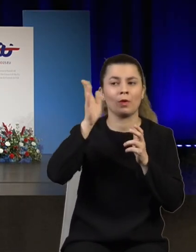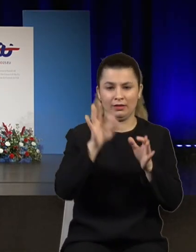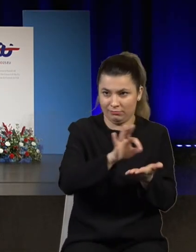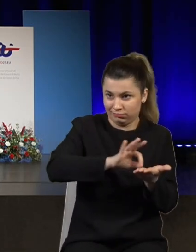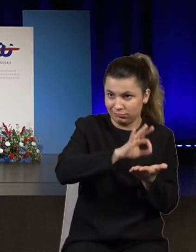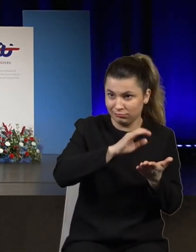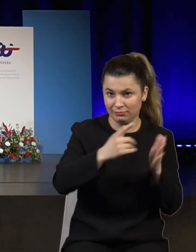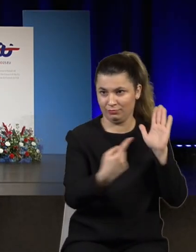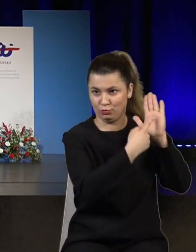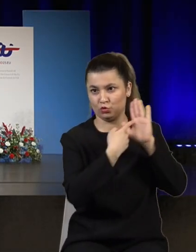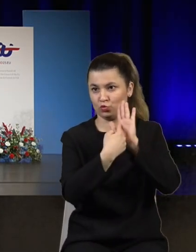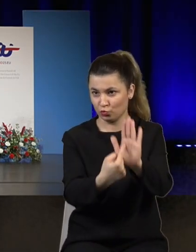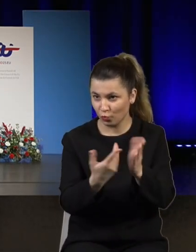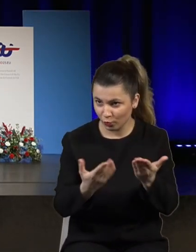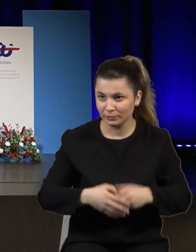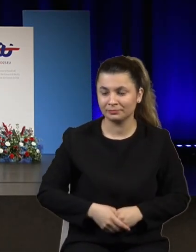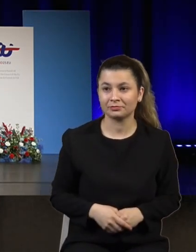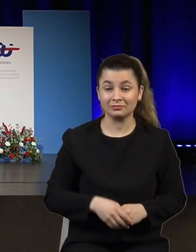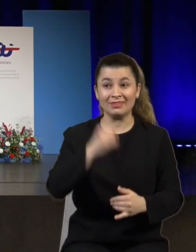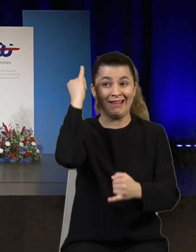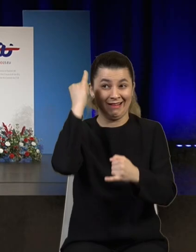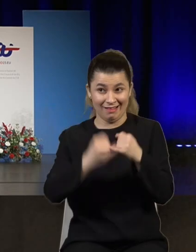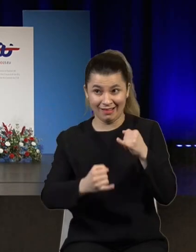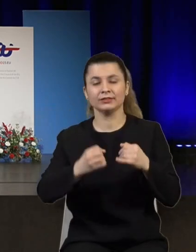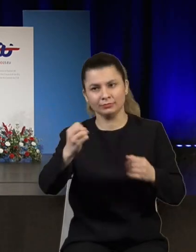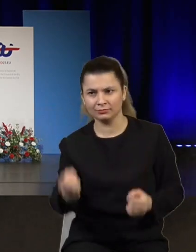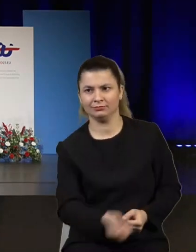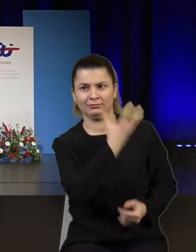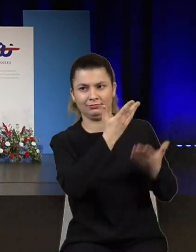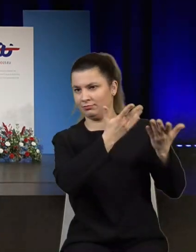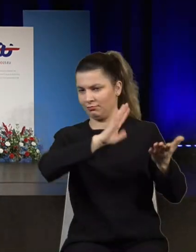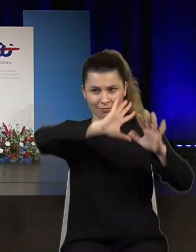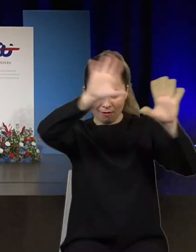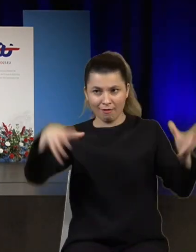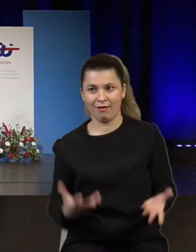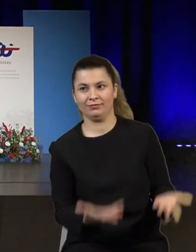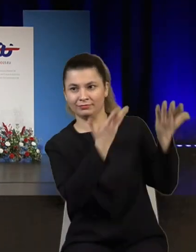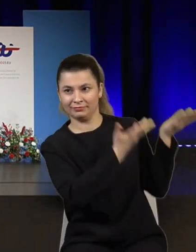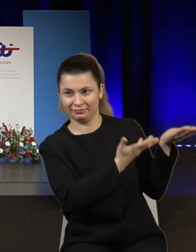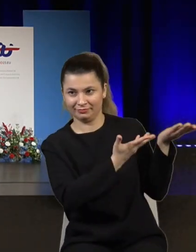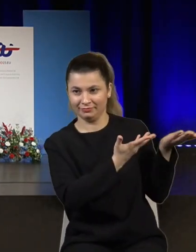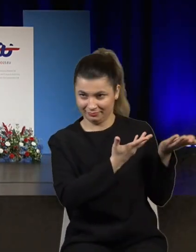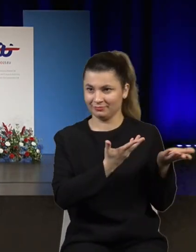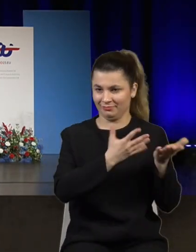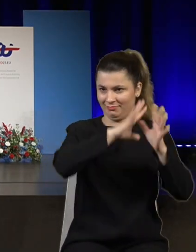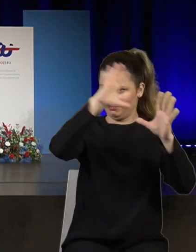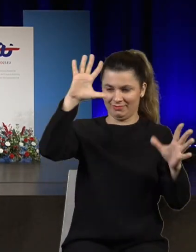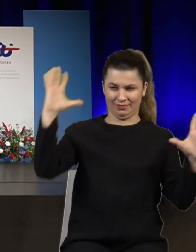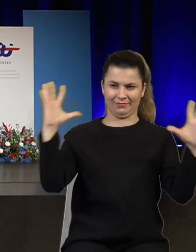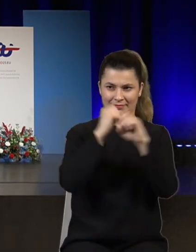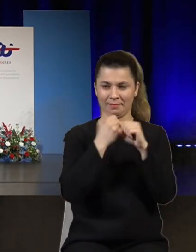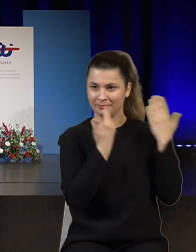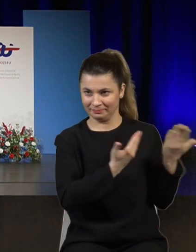panel, we will see the final results. You will also be welcome to join our discussion,